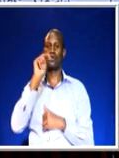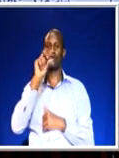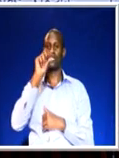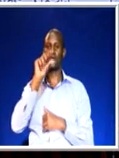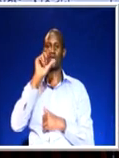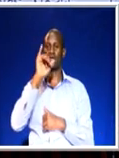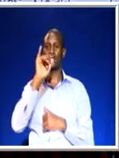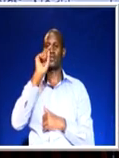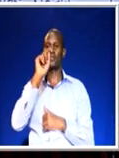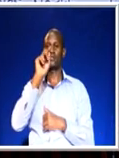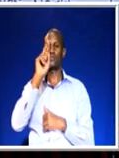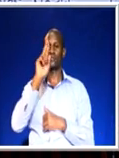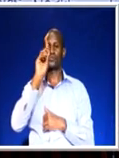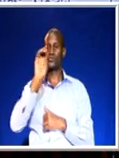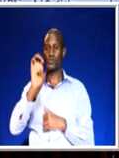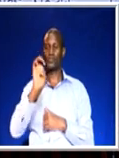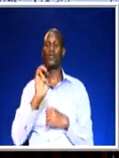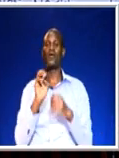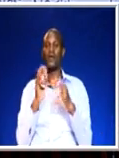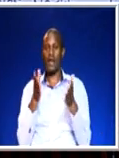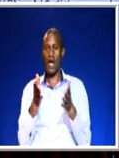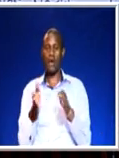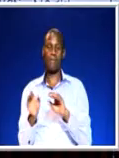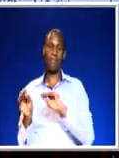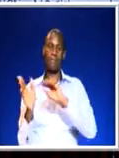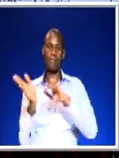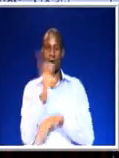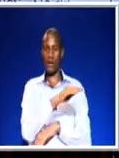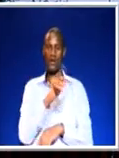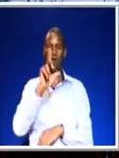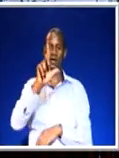Now let's go straight to the lines of latitudes.